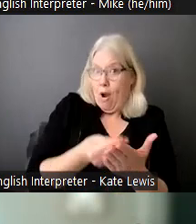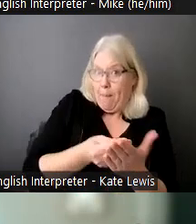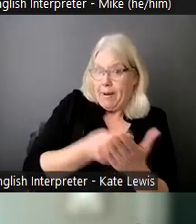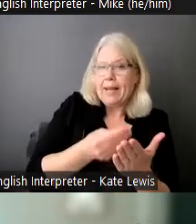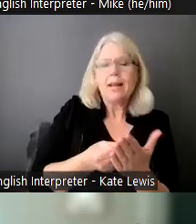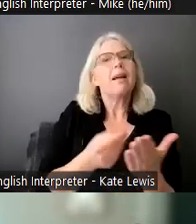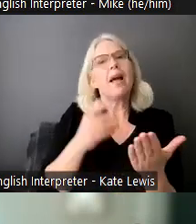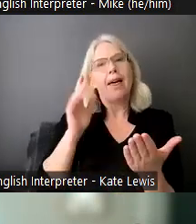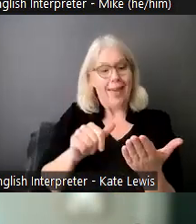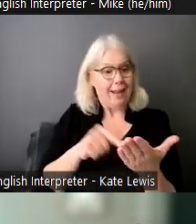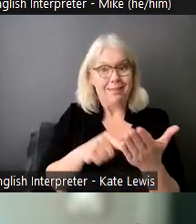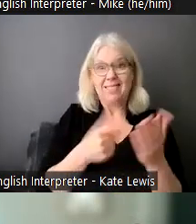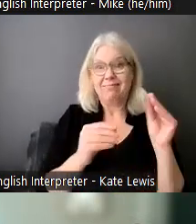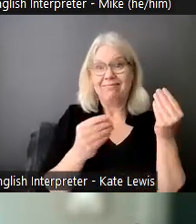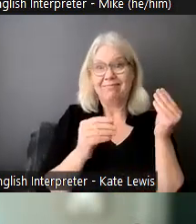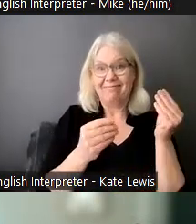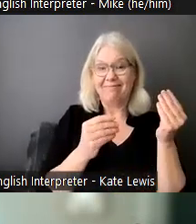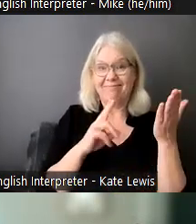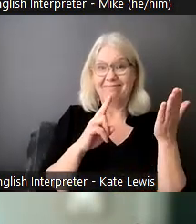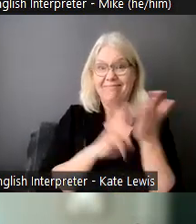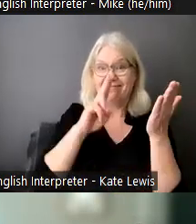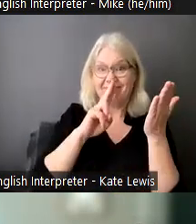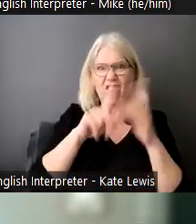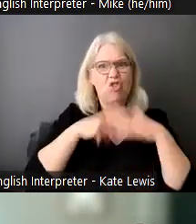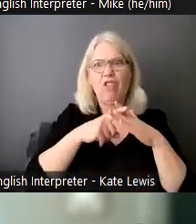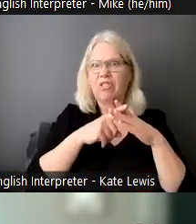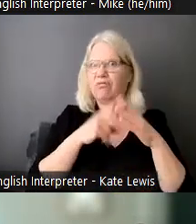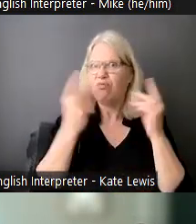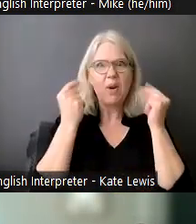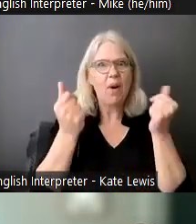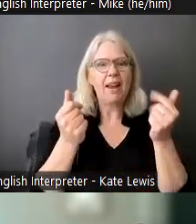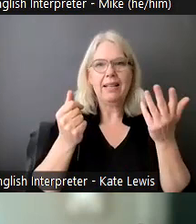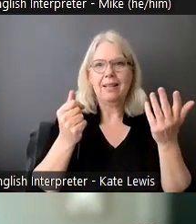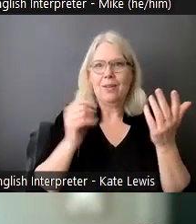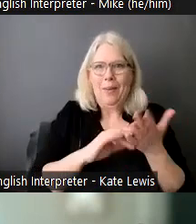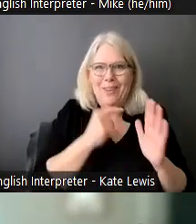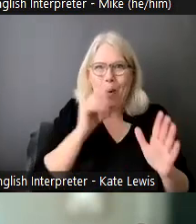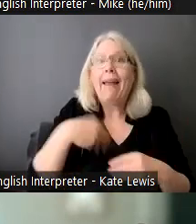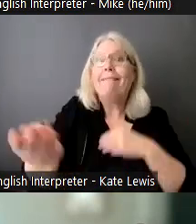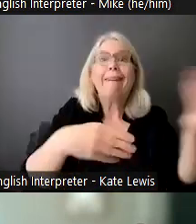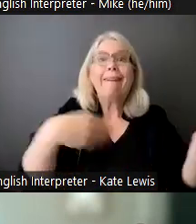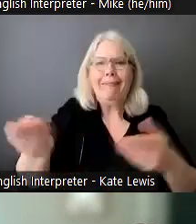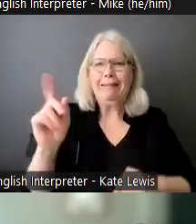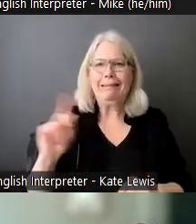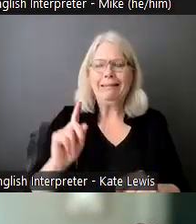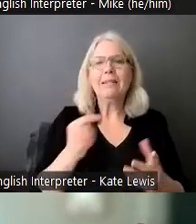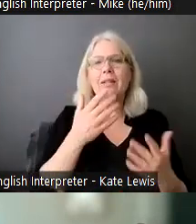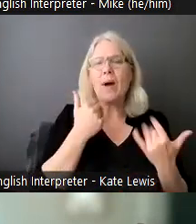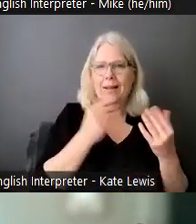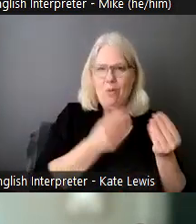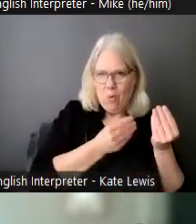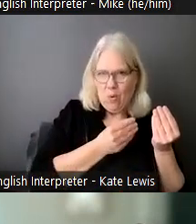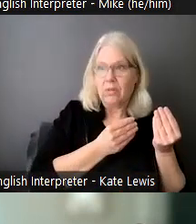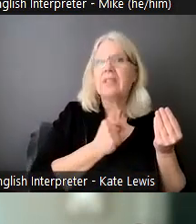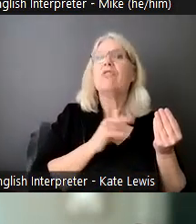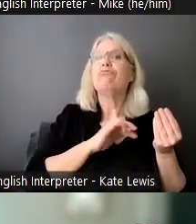your attorneys right away. You might want to sit on that for a few years and decide when to give it to them. So different considerations for different